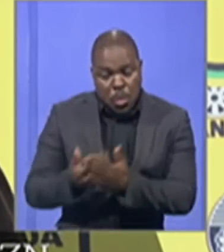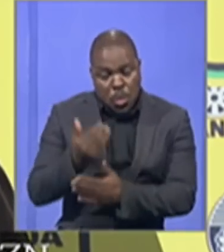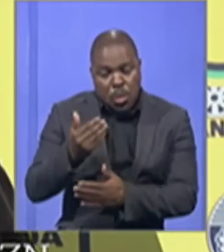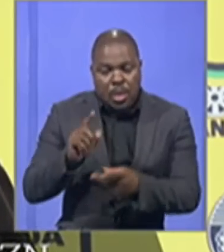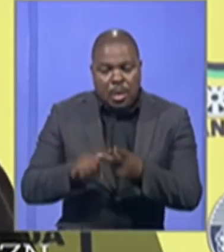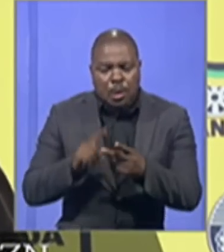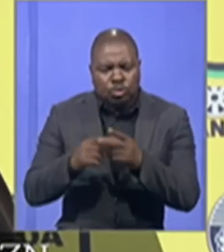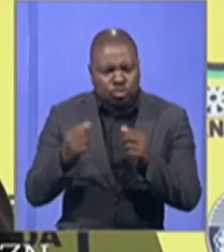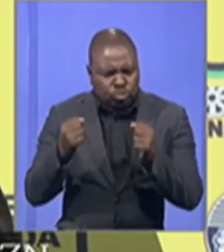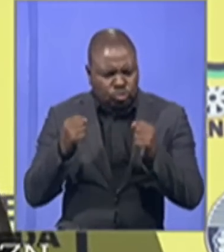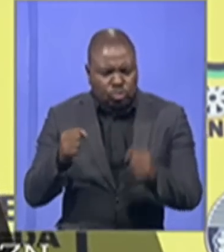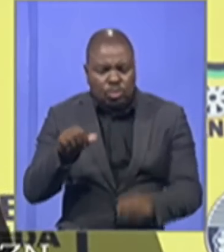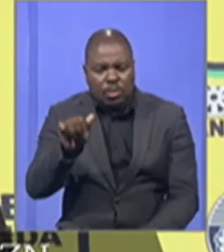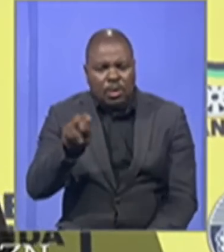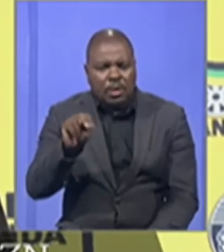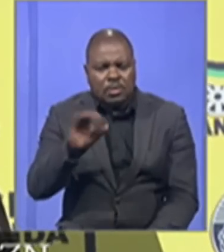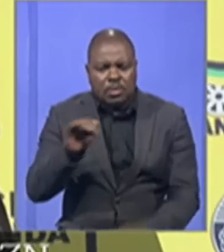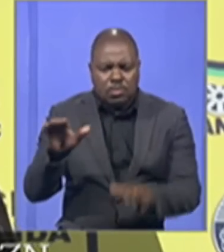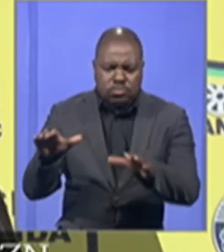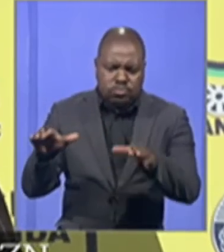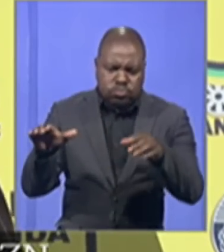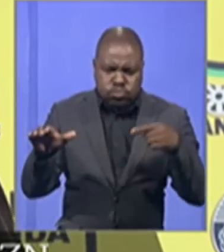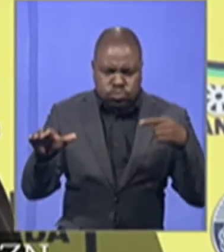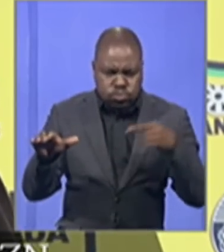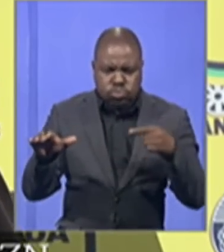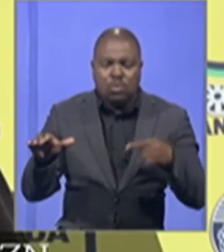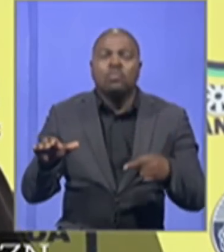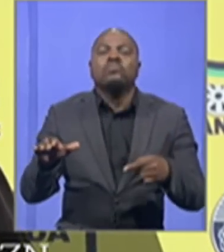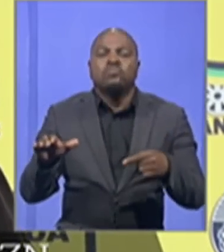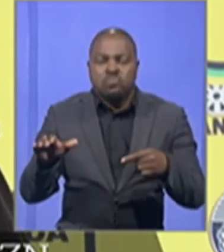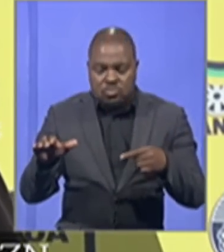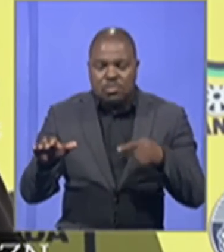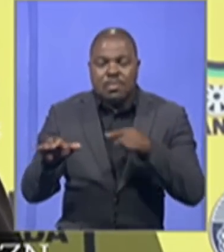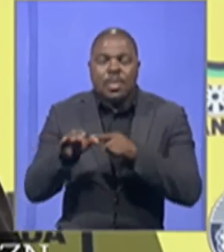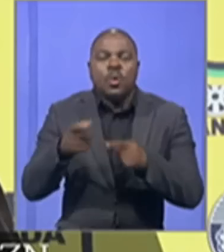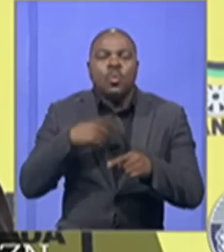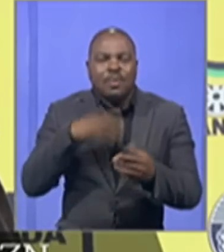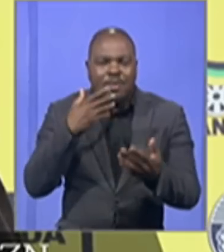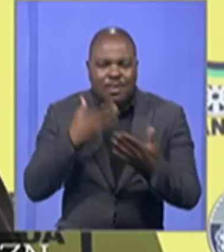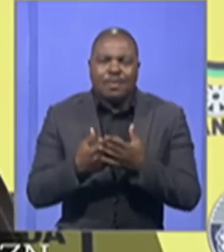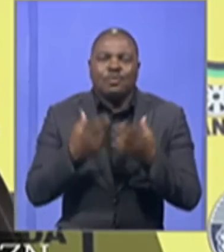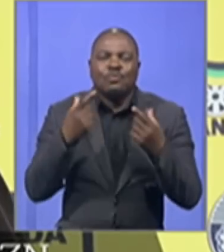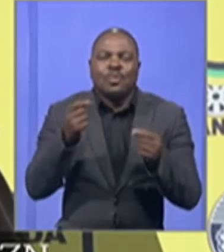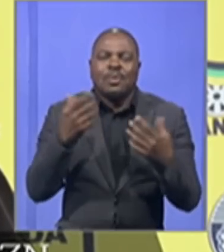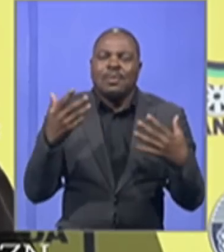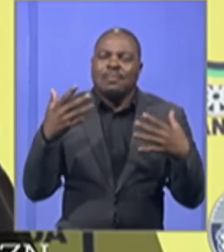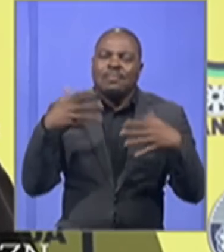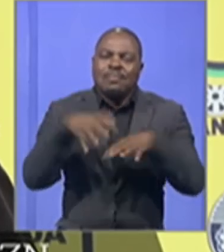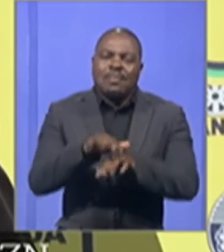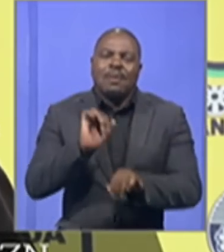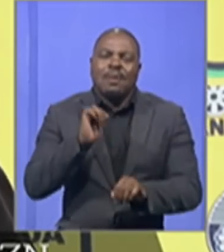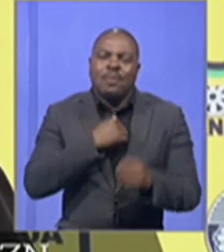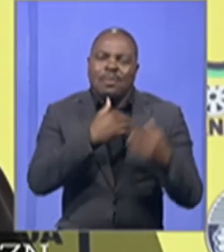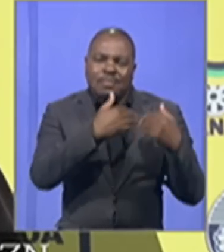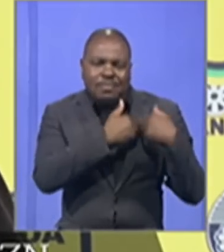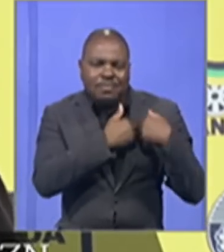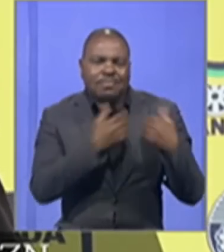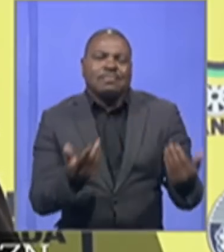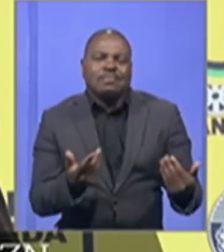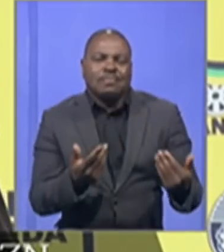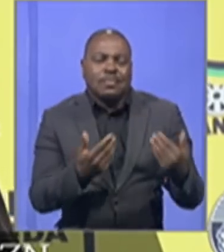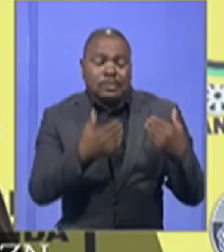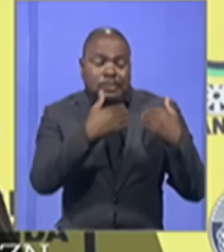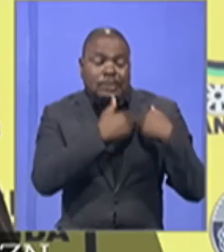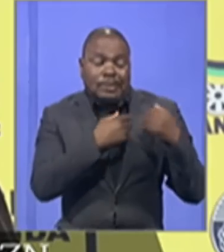and strong ANC that we will be able to execute our tasks